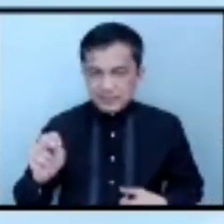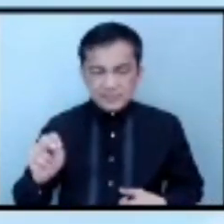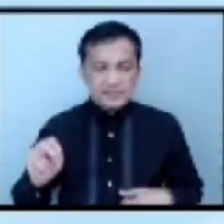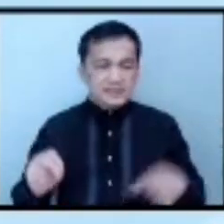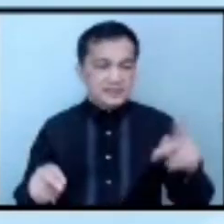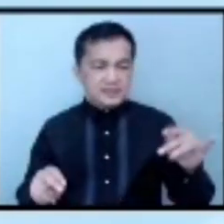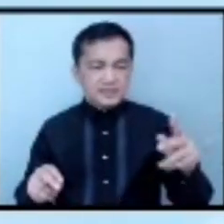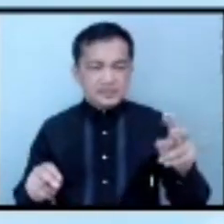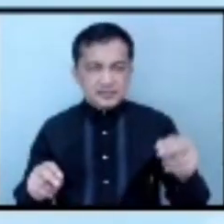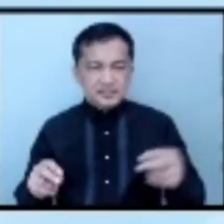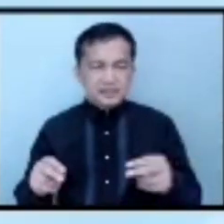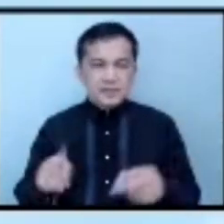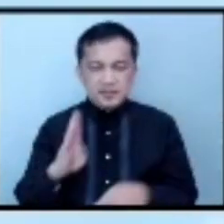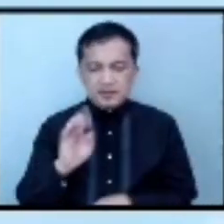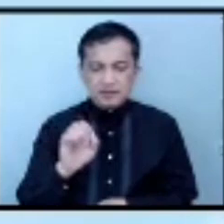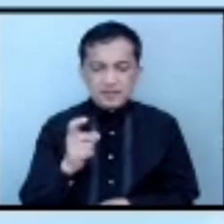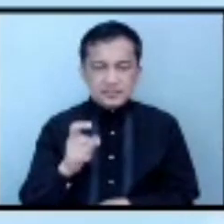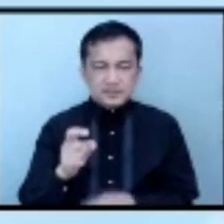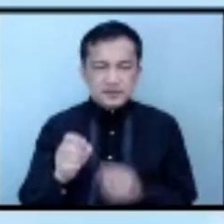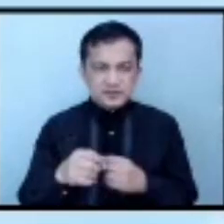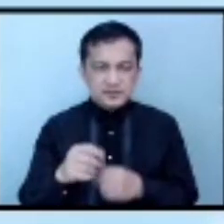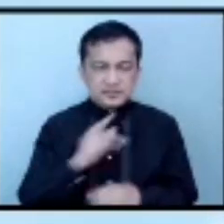University and